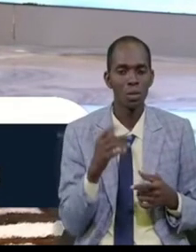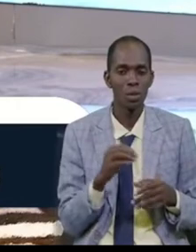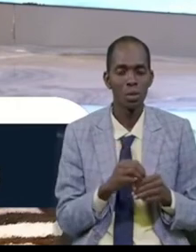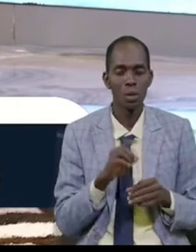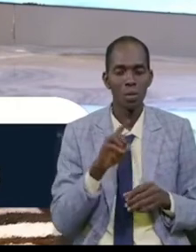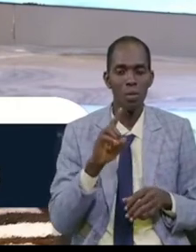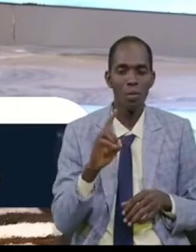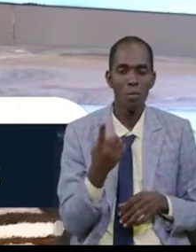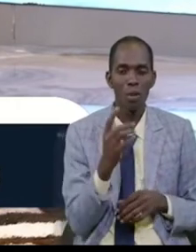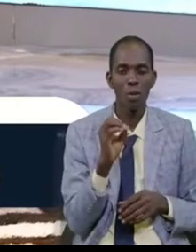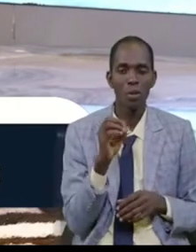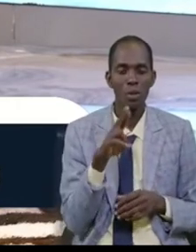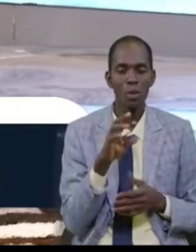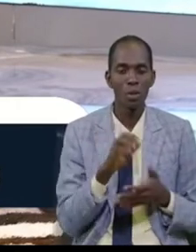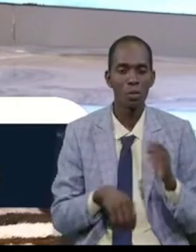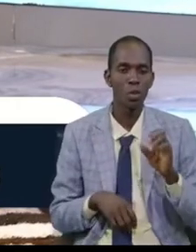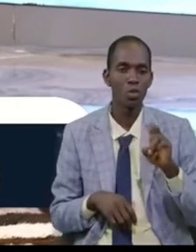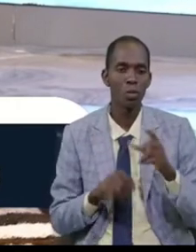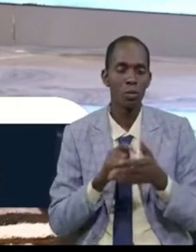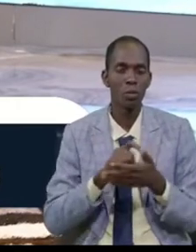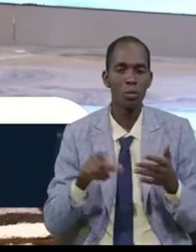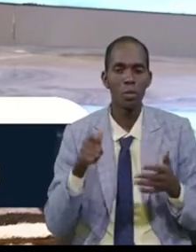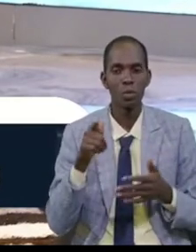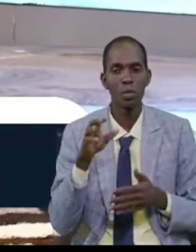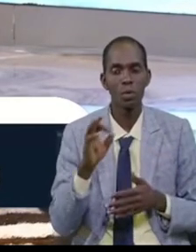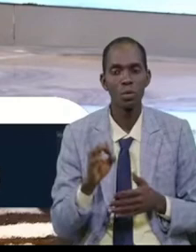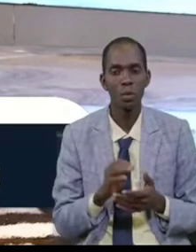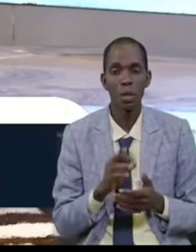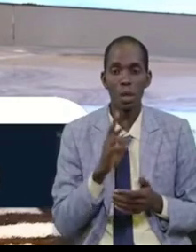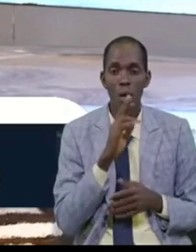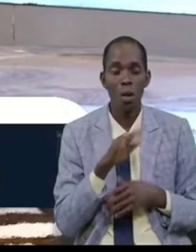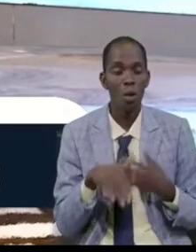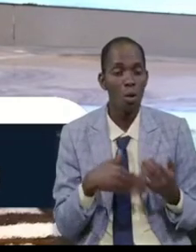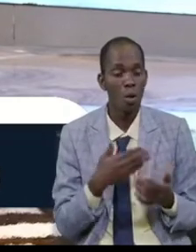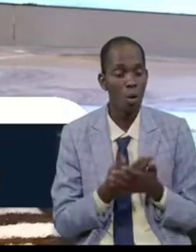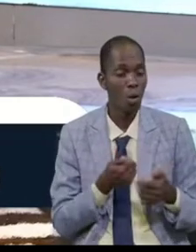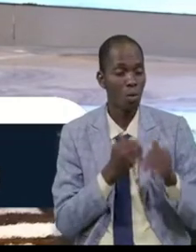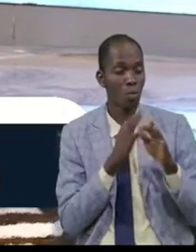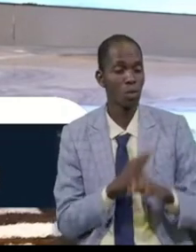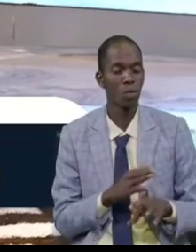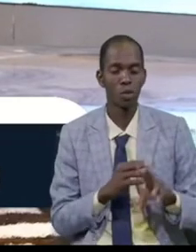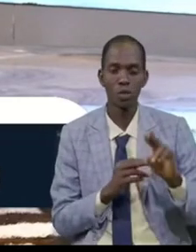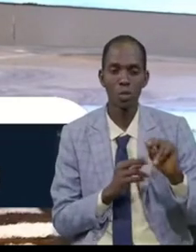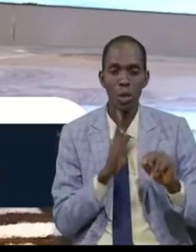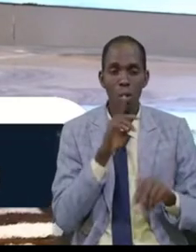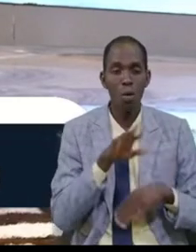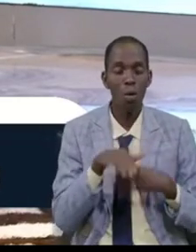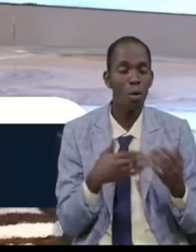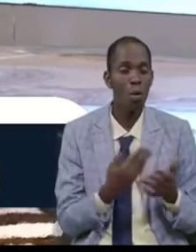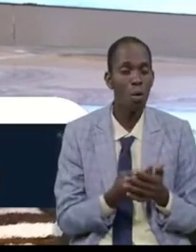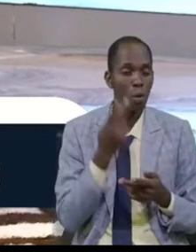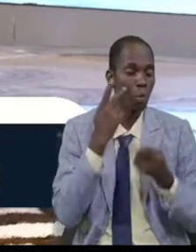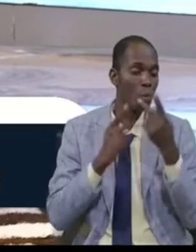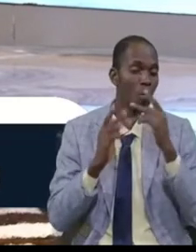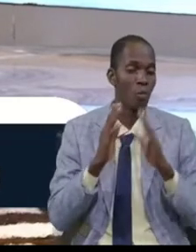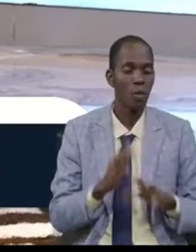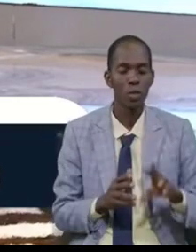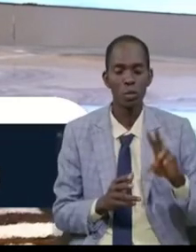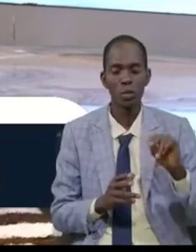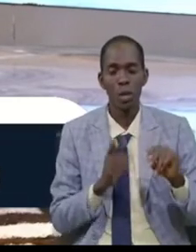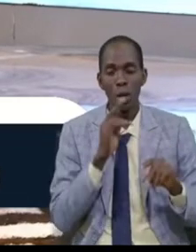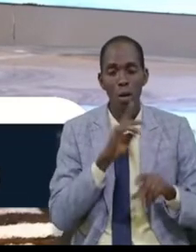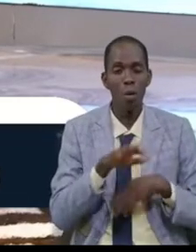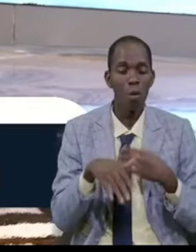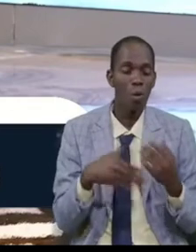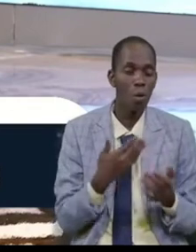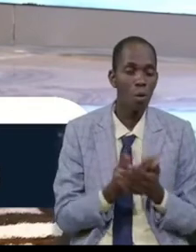Corinthians chapter 12, verse 29. Are all apostles? The answer is no. Are all prophets? The answer is no. Are